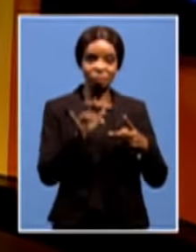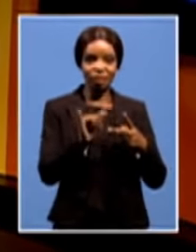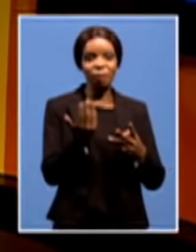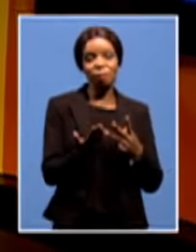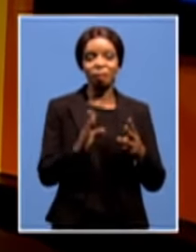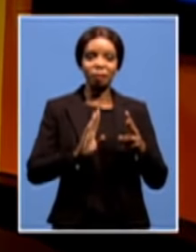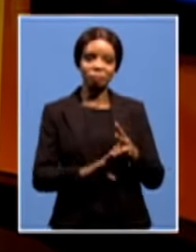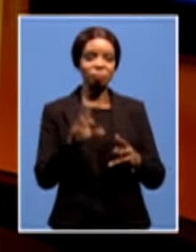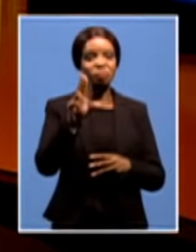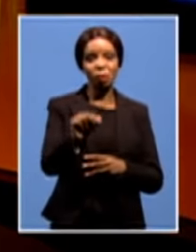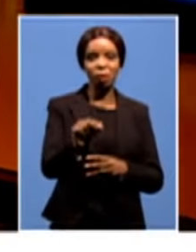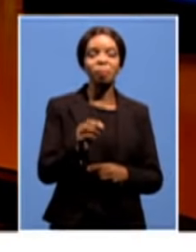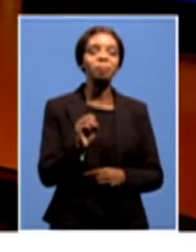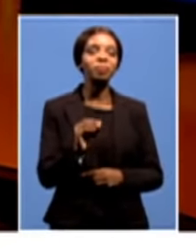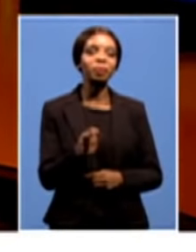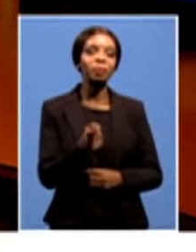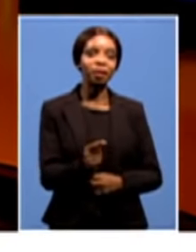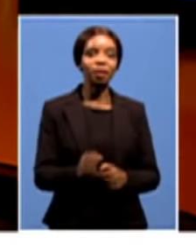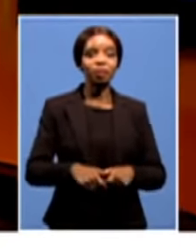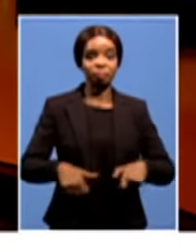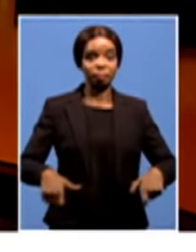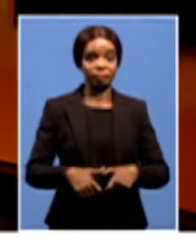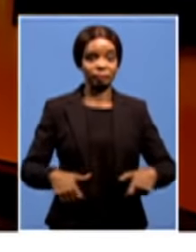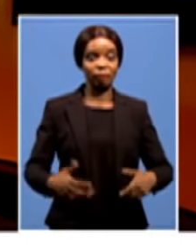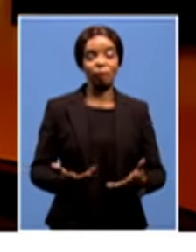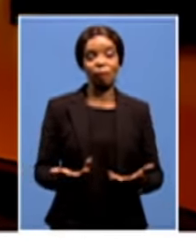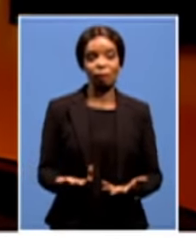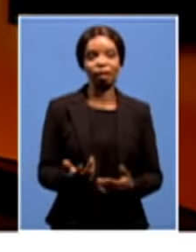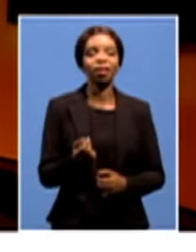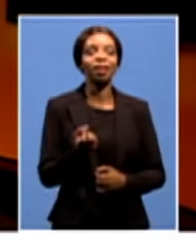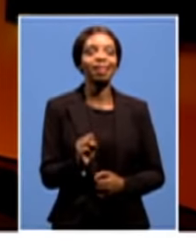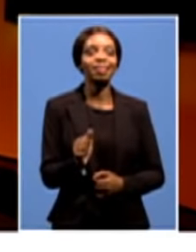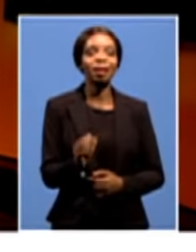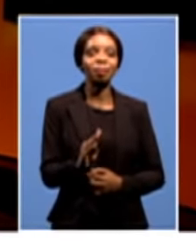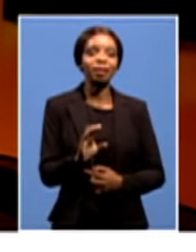no. You interact with our poll on sabcnews.com. By the way,